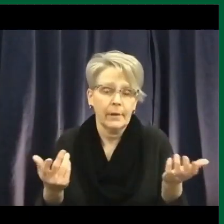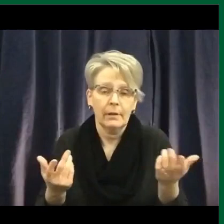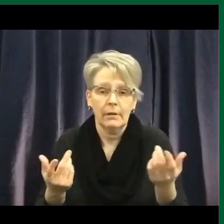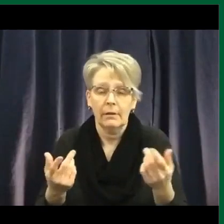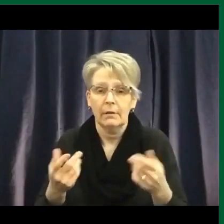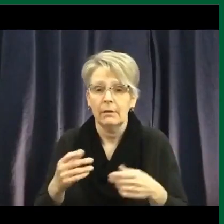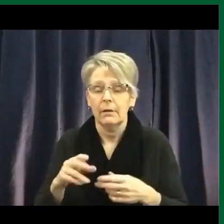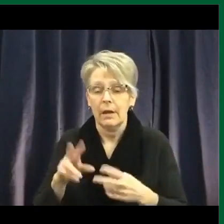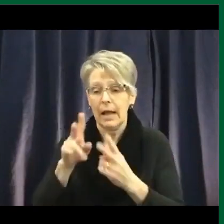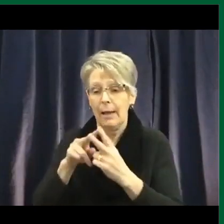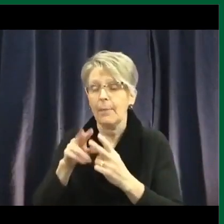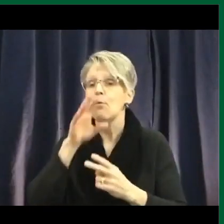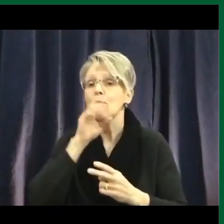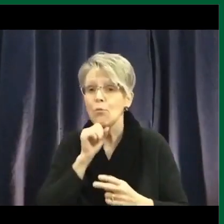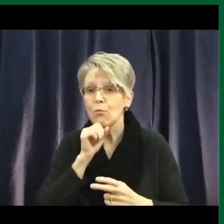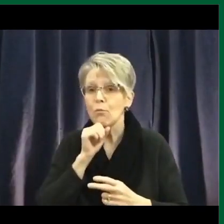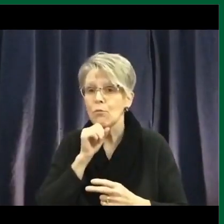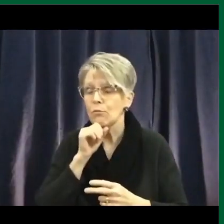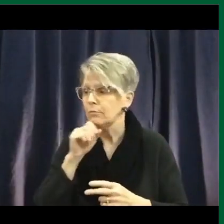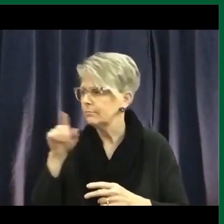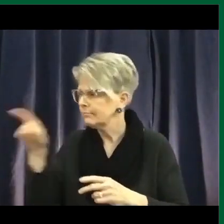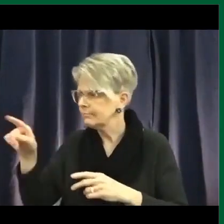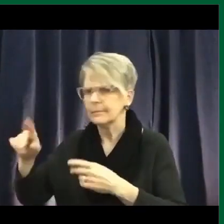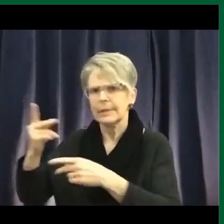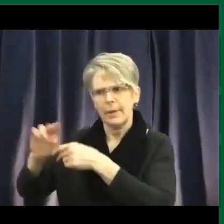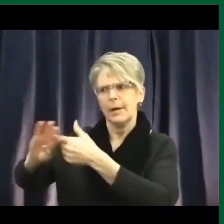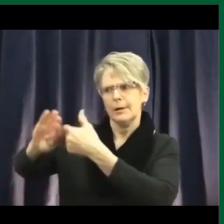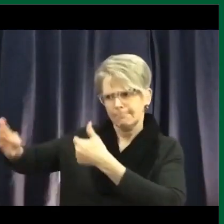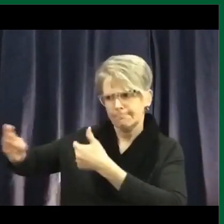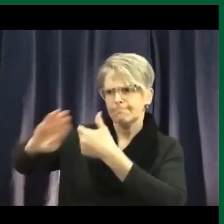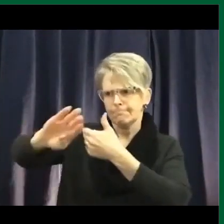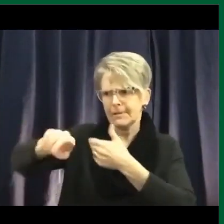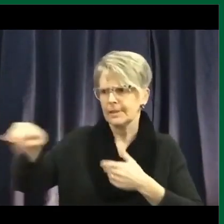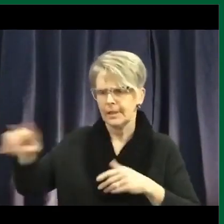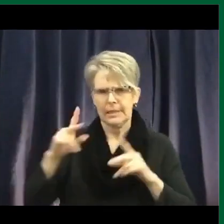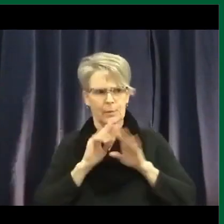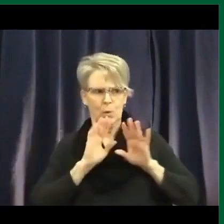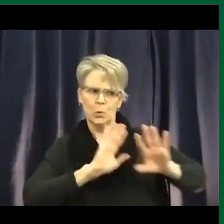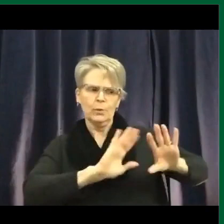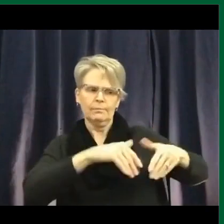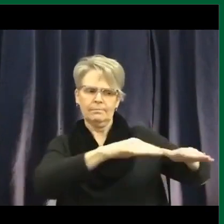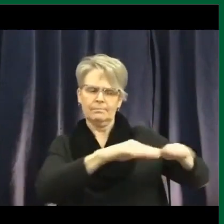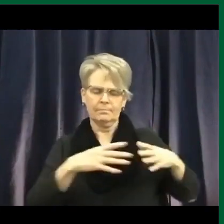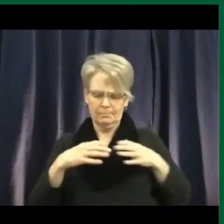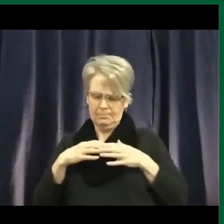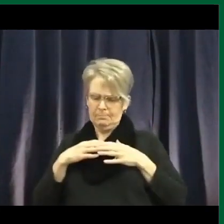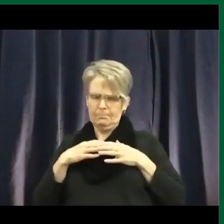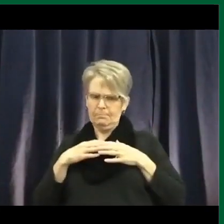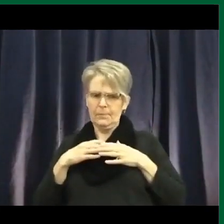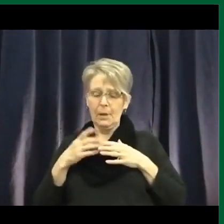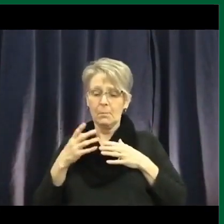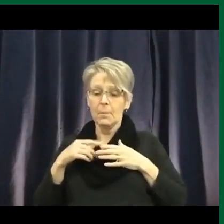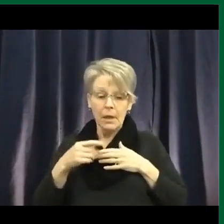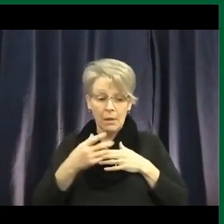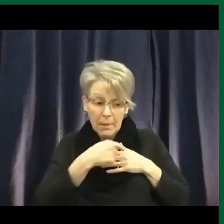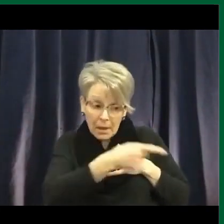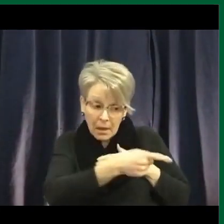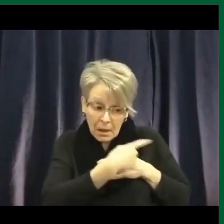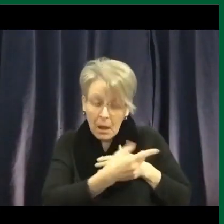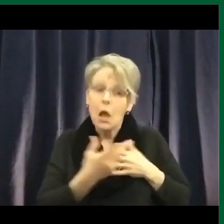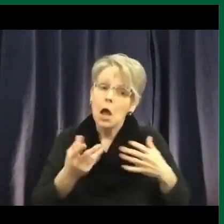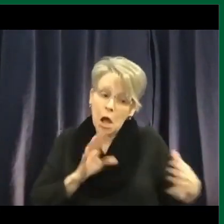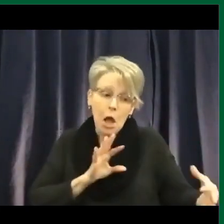couples who really are shielding themselves really well, and they want to, make a bubble, that could be an option.